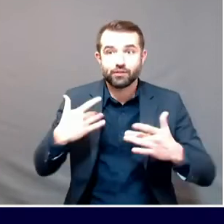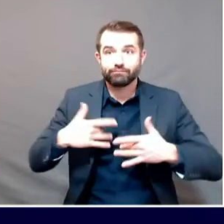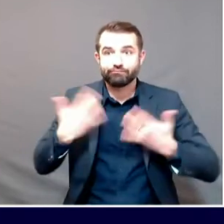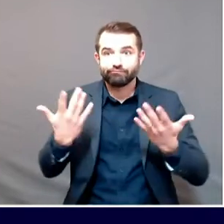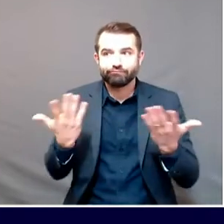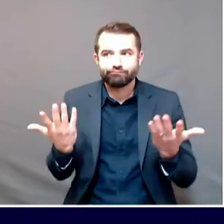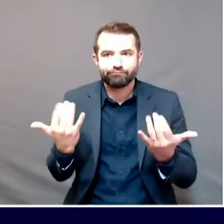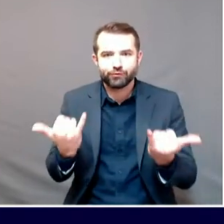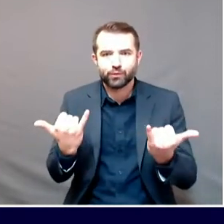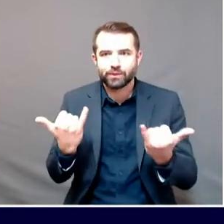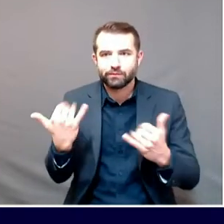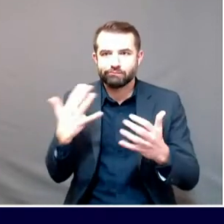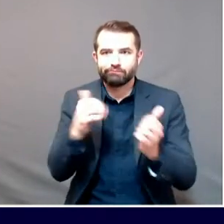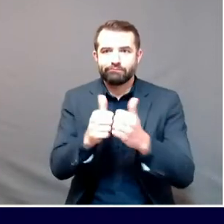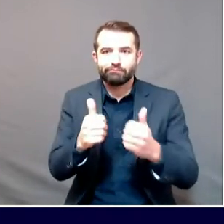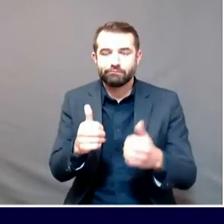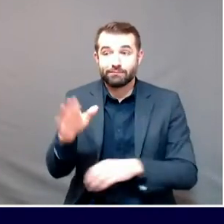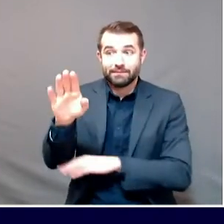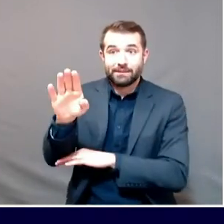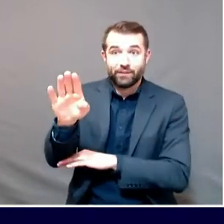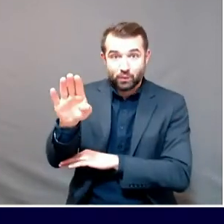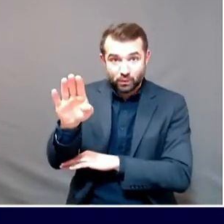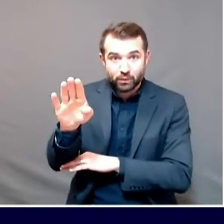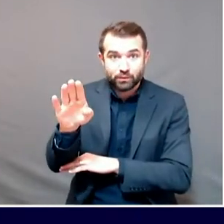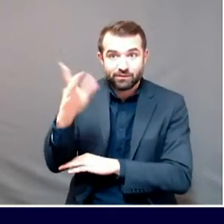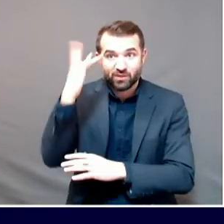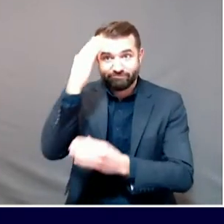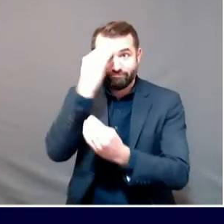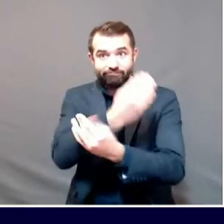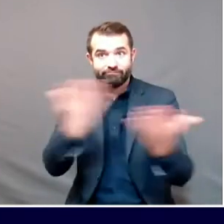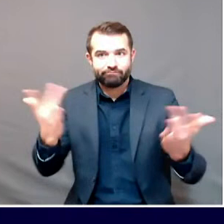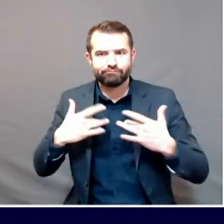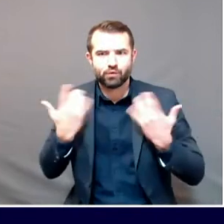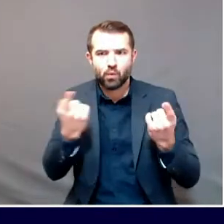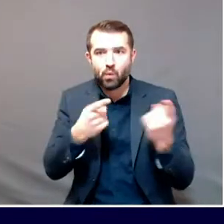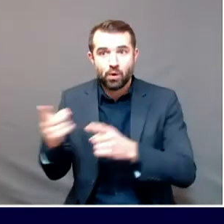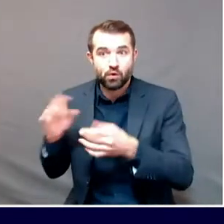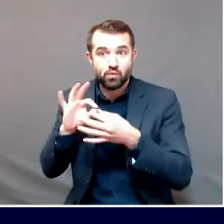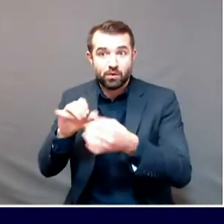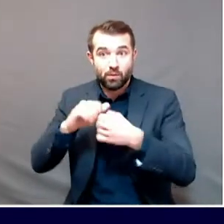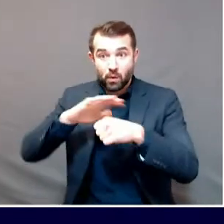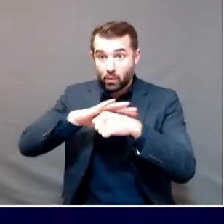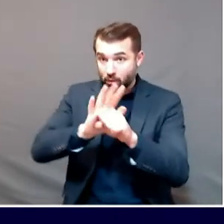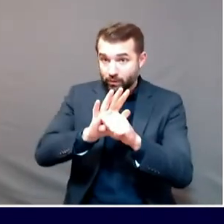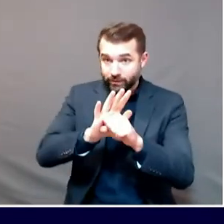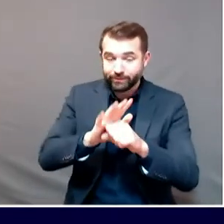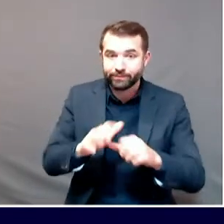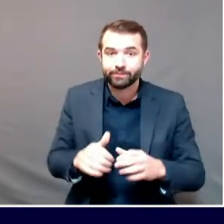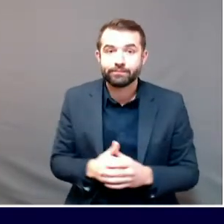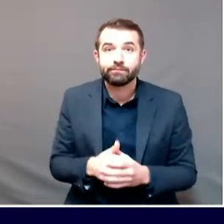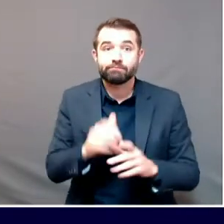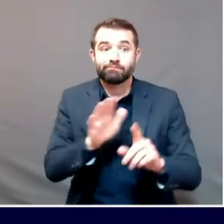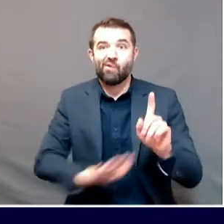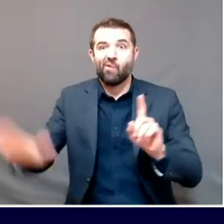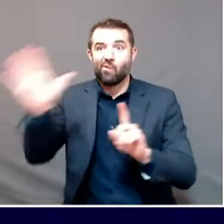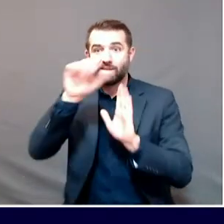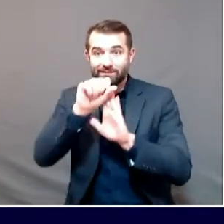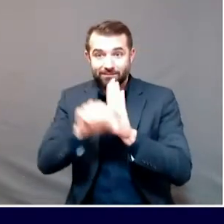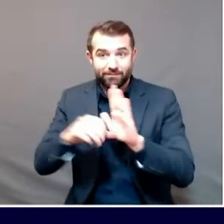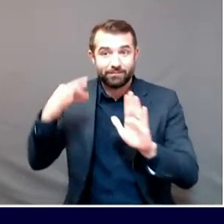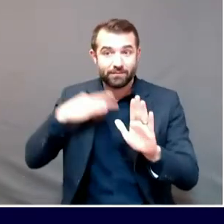this afternoon to provide you all an update on where we stand with respect to COVID-19 across the state of Maine for